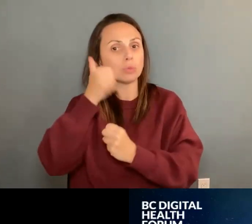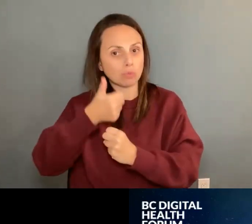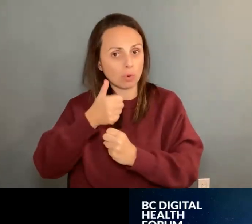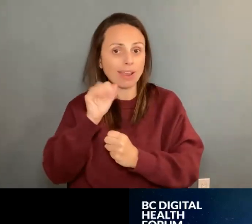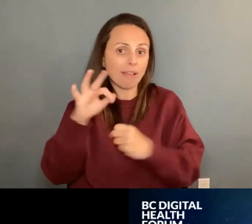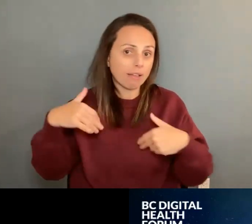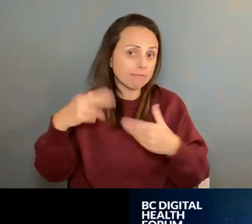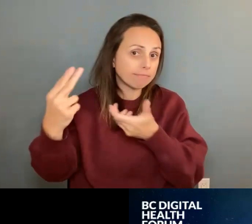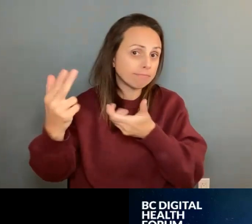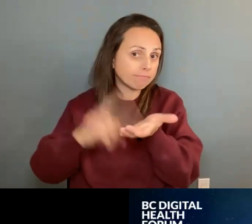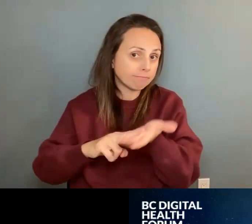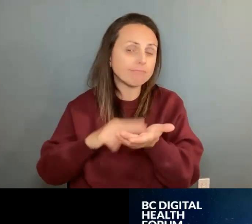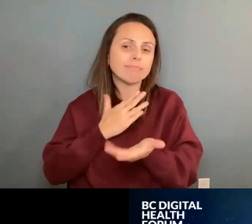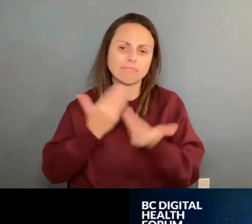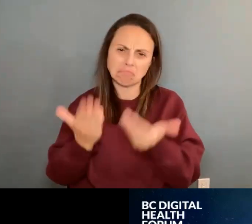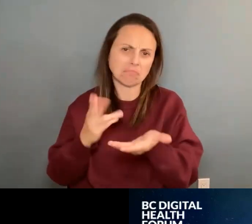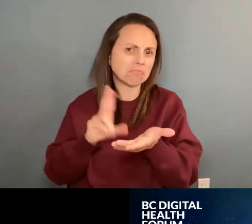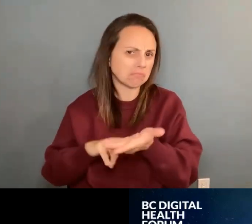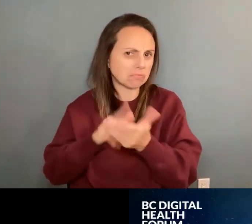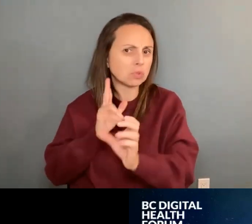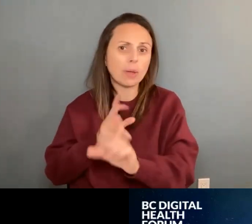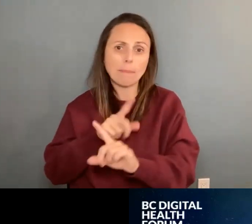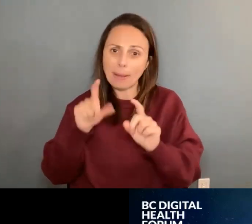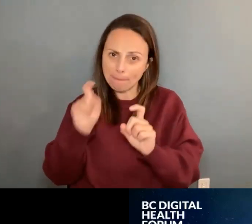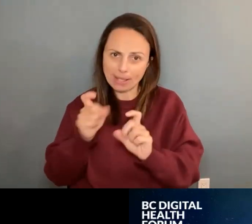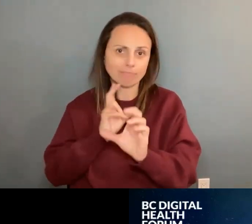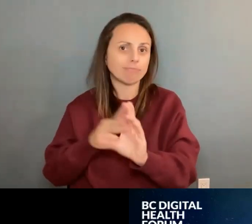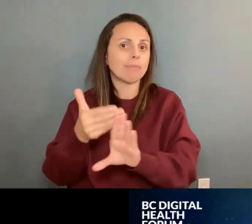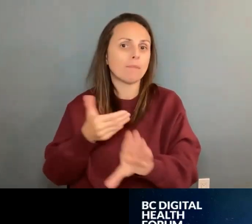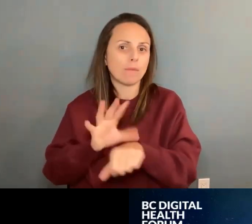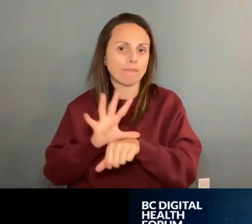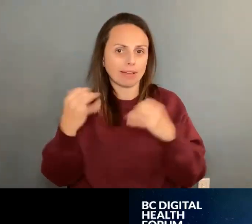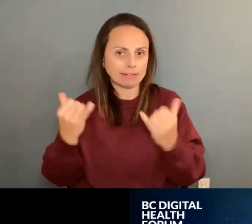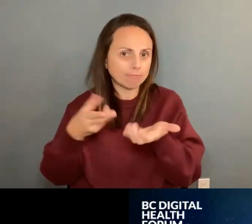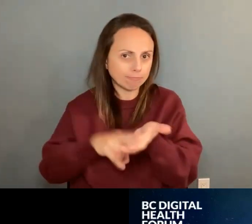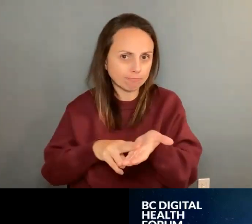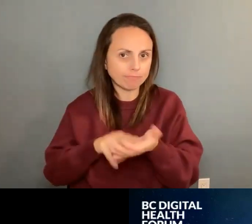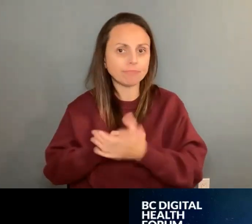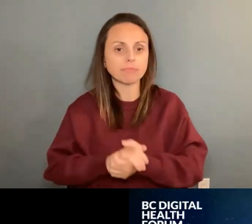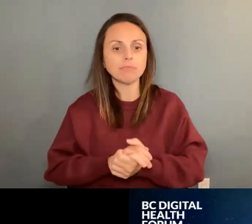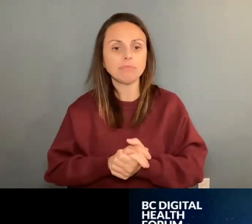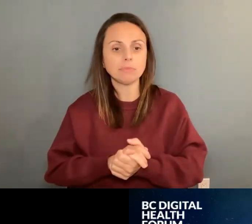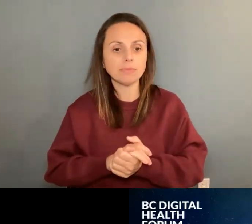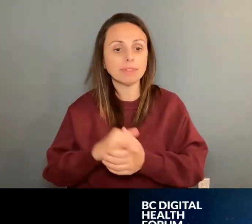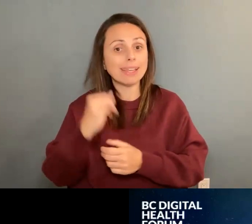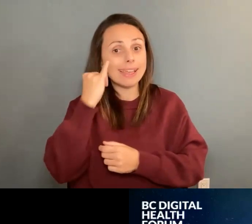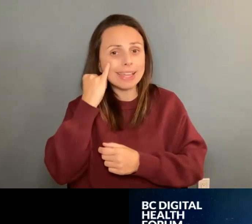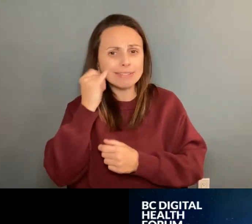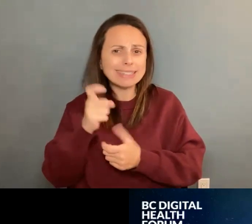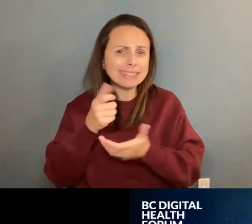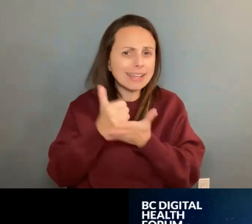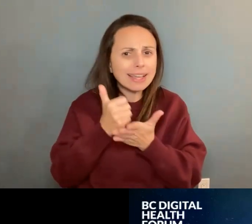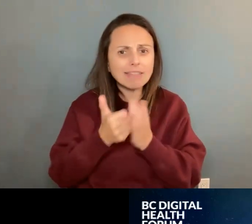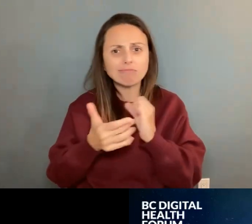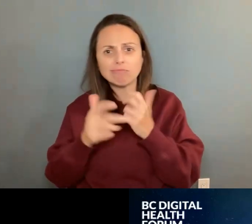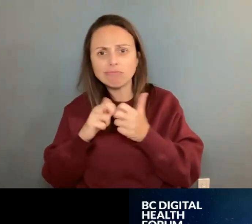haven't signed up, you can make sure to do so, but do so before 5 p.m. today. And if you do need support throughout the day,